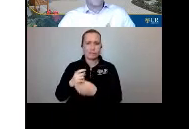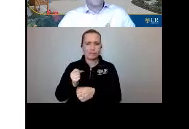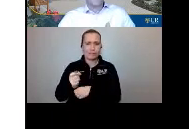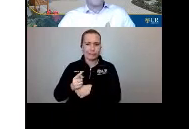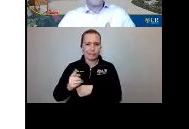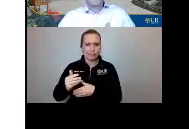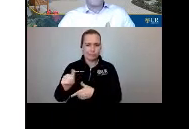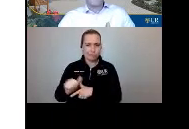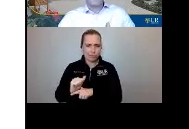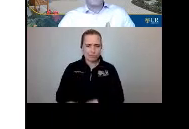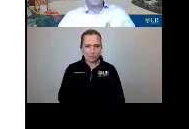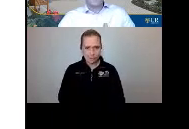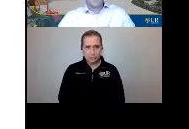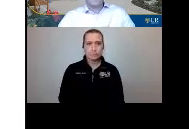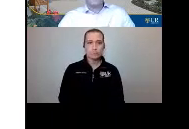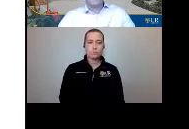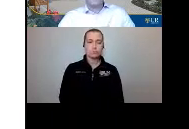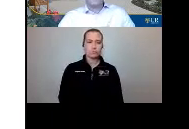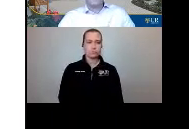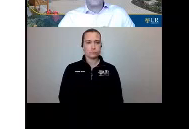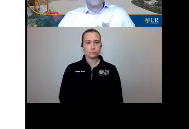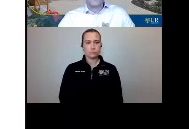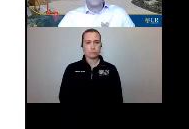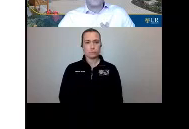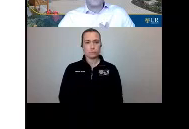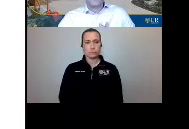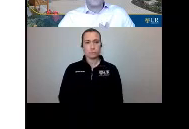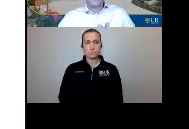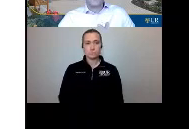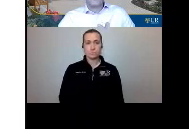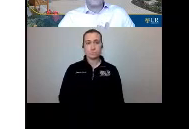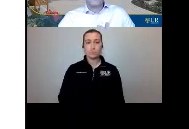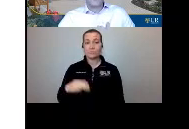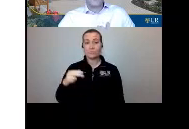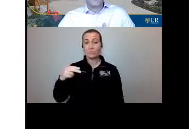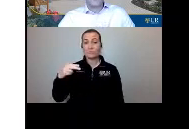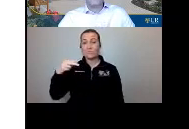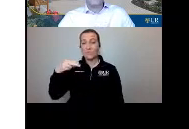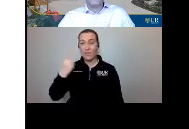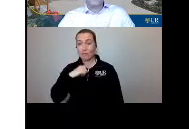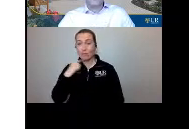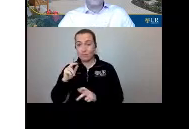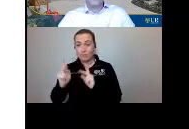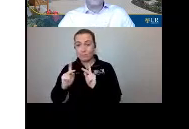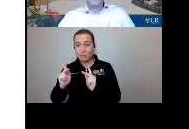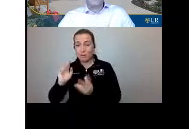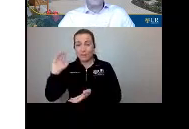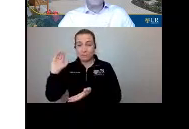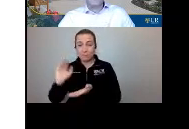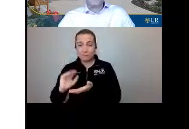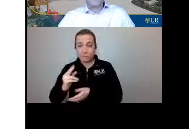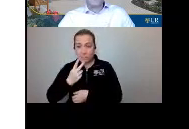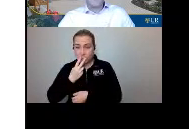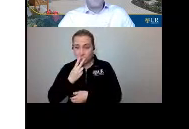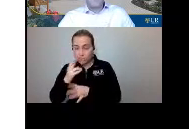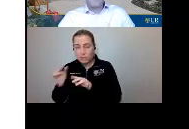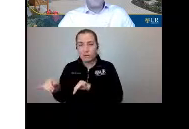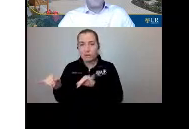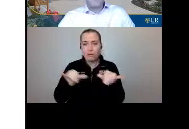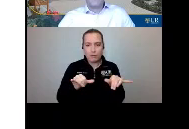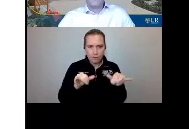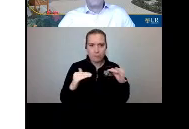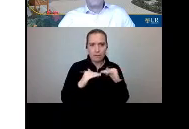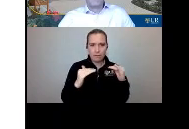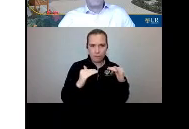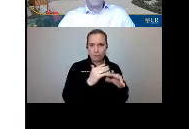The benefits of smoking cessation for a high-risk individual are roughly equivalent to obtaining annual CT screening. So it's about